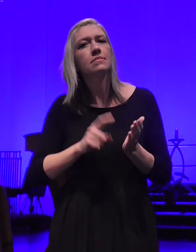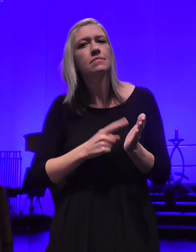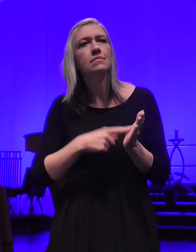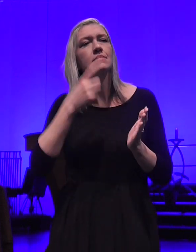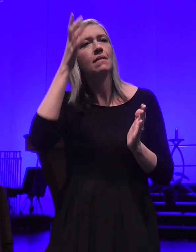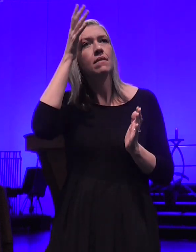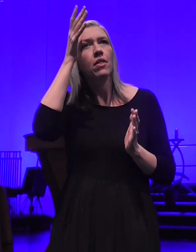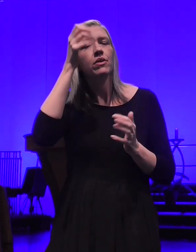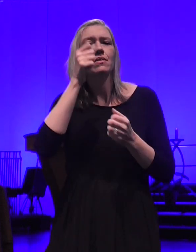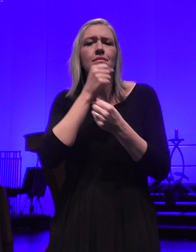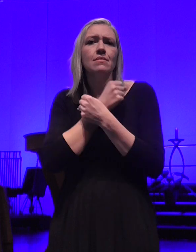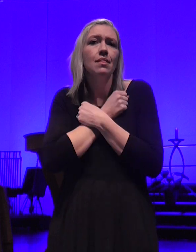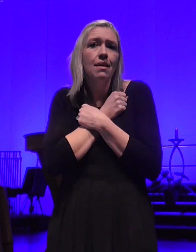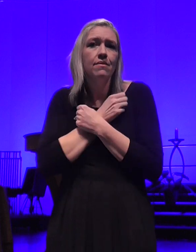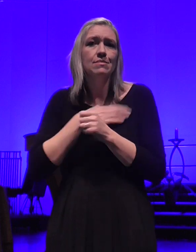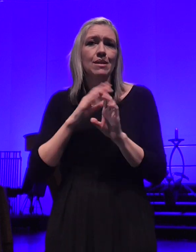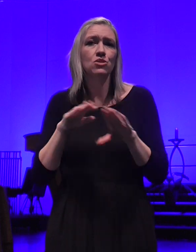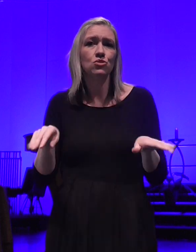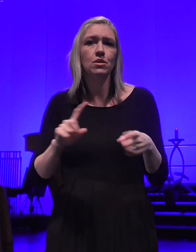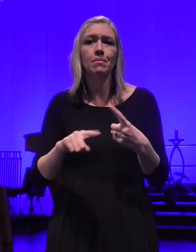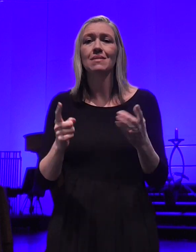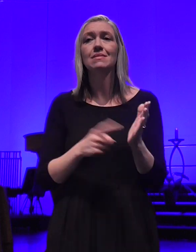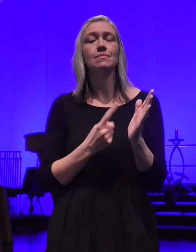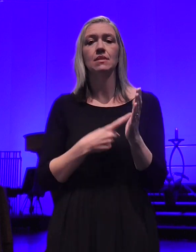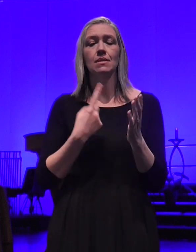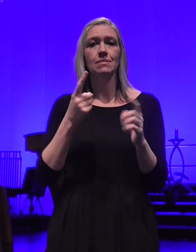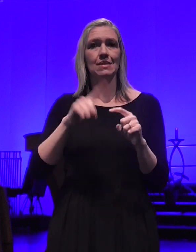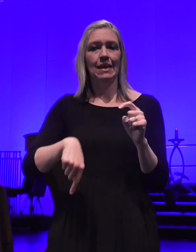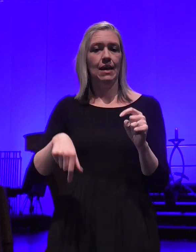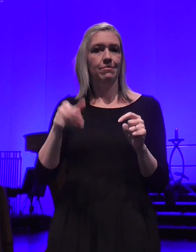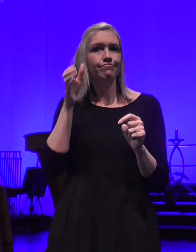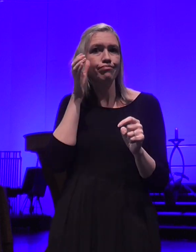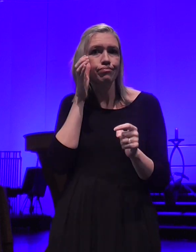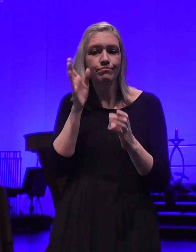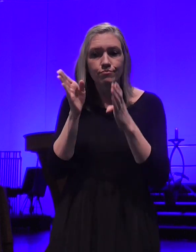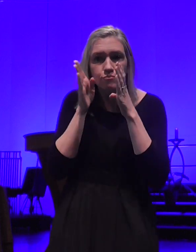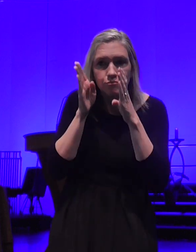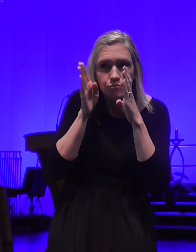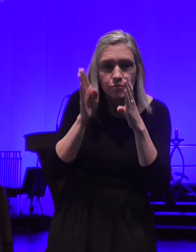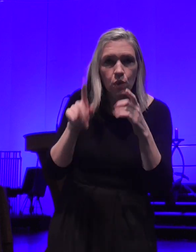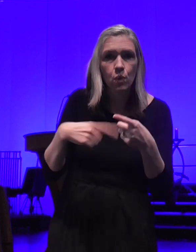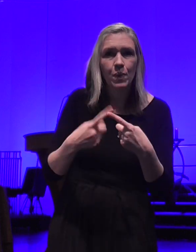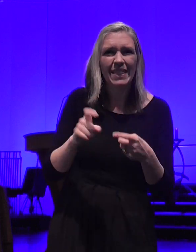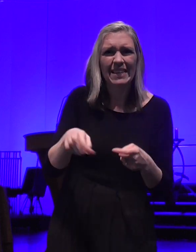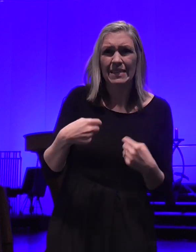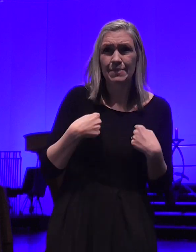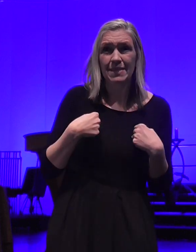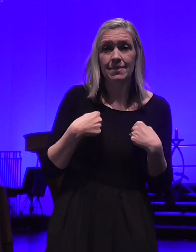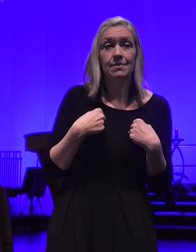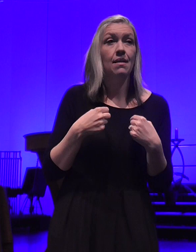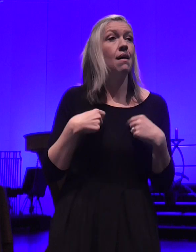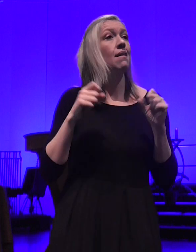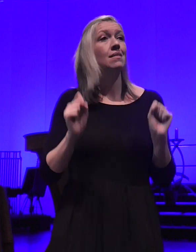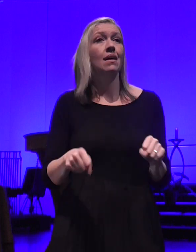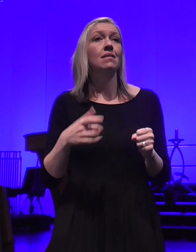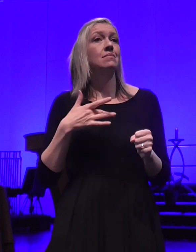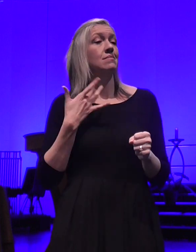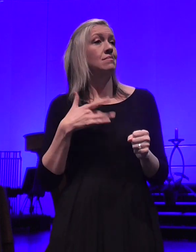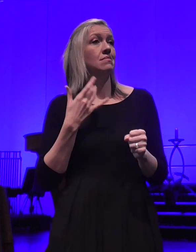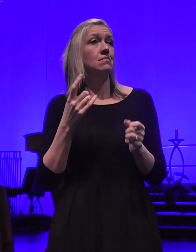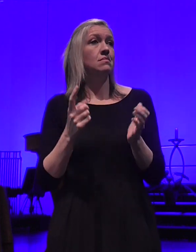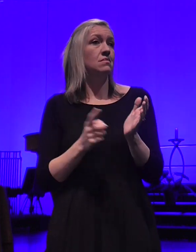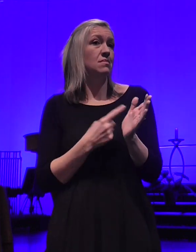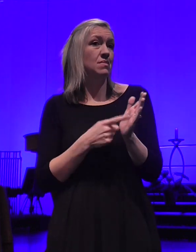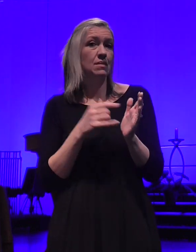endlessly, but sometimes can't hear them when they need me the most. I can be mean old Mr. Potter, only caring about